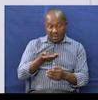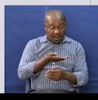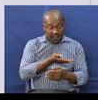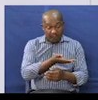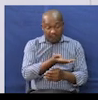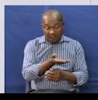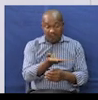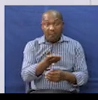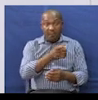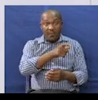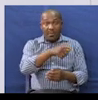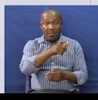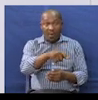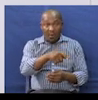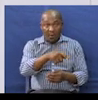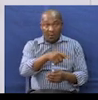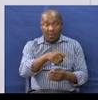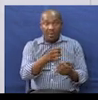produce